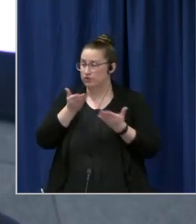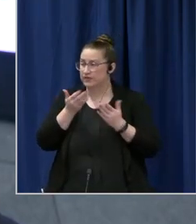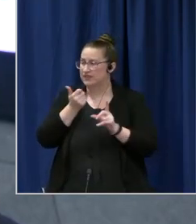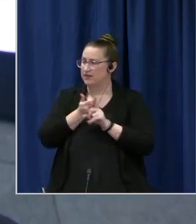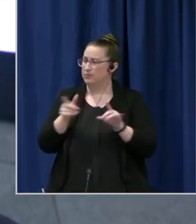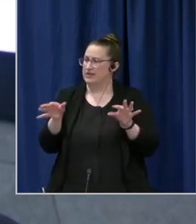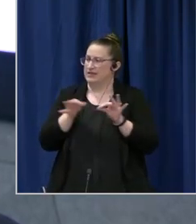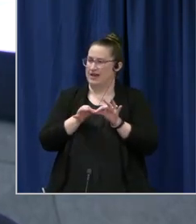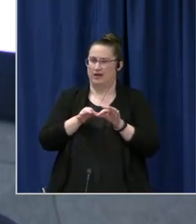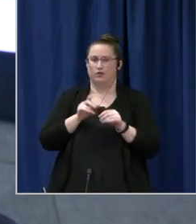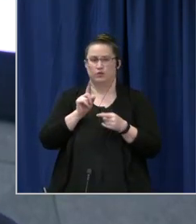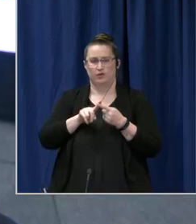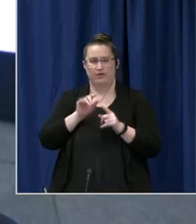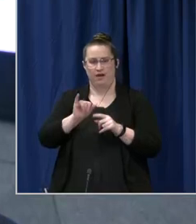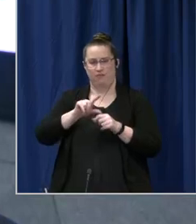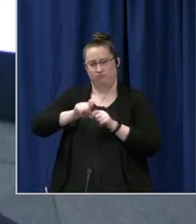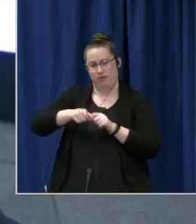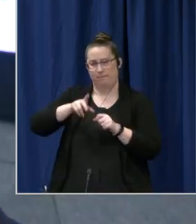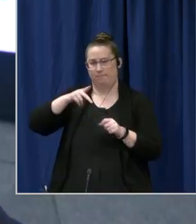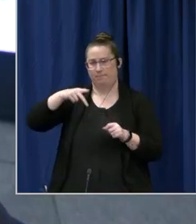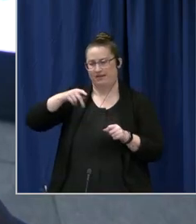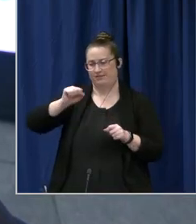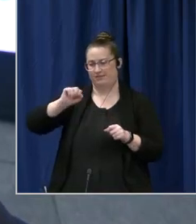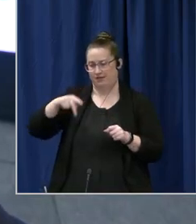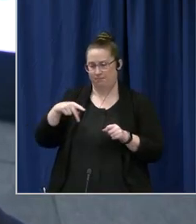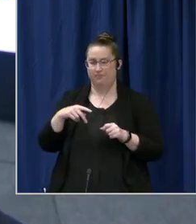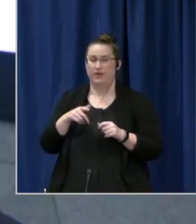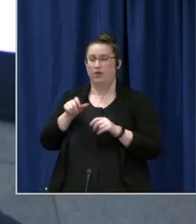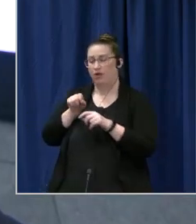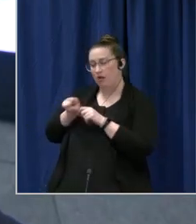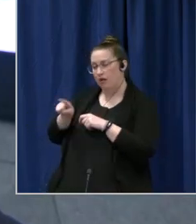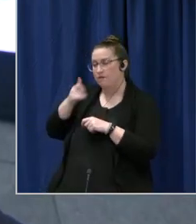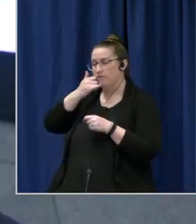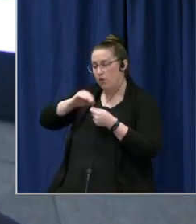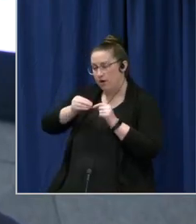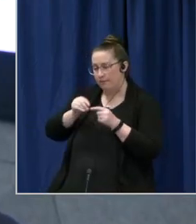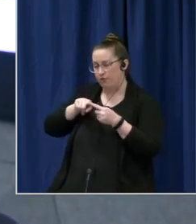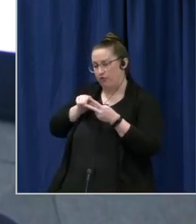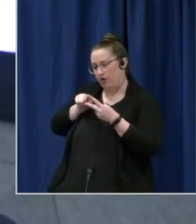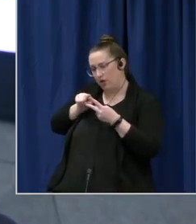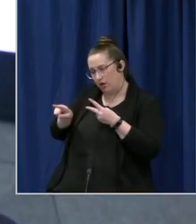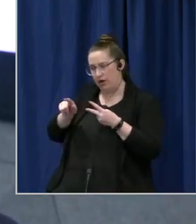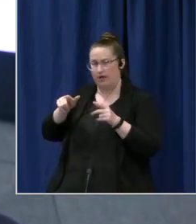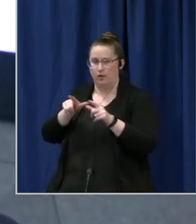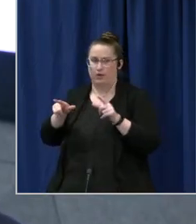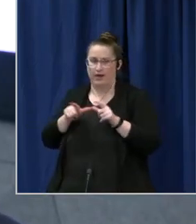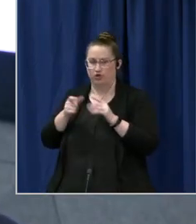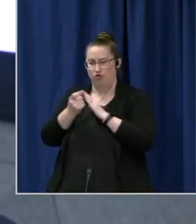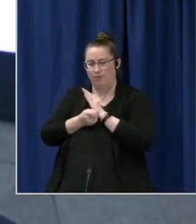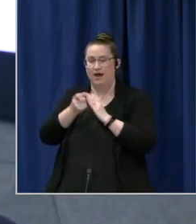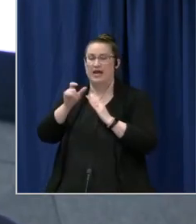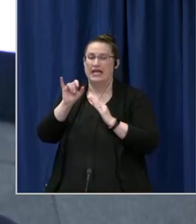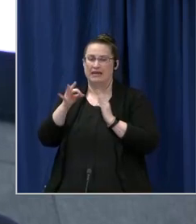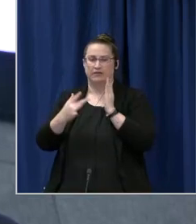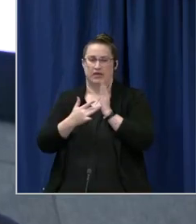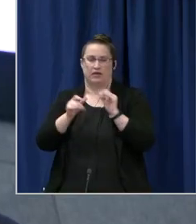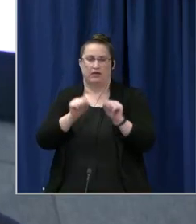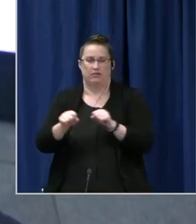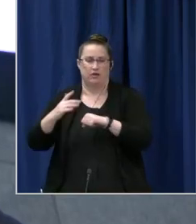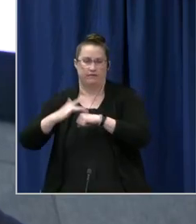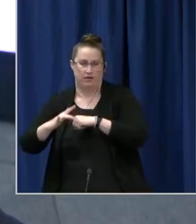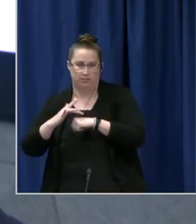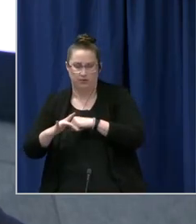to the designated PSAP, transmit the telephone number, deliver automatic dispatchable location if it's technically